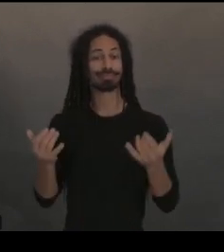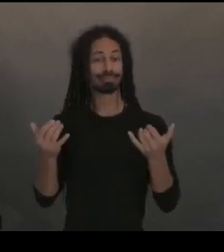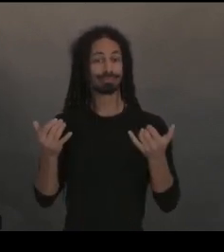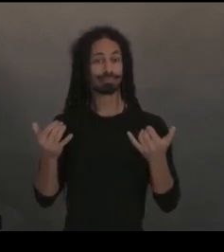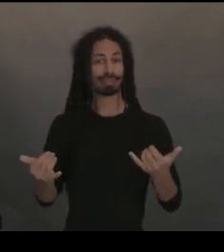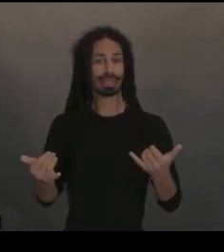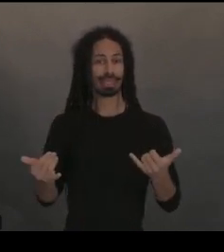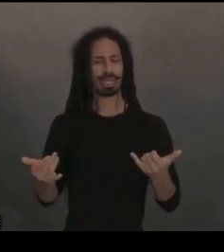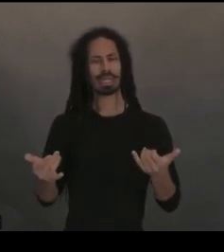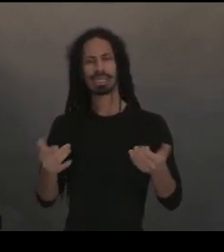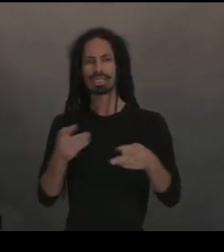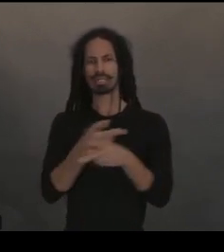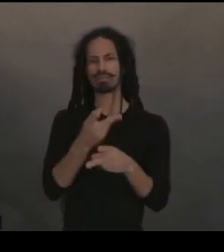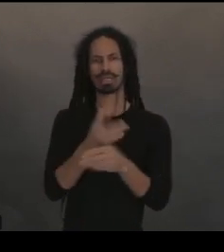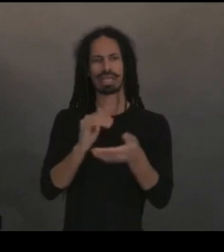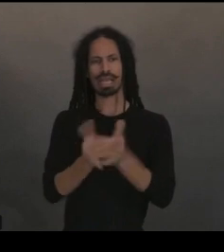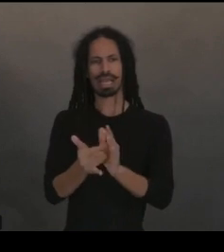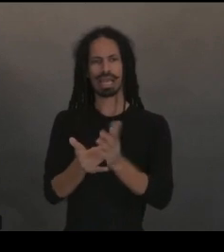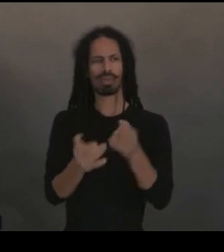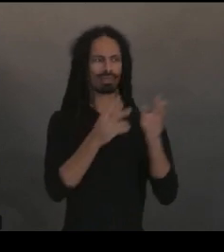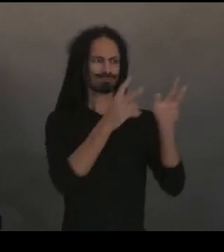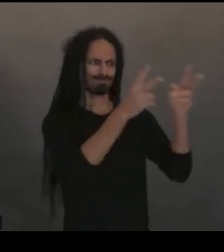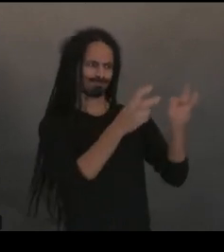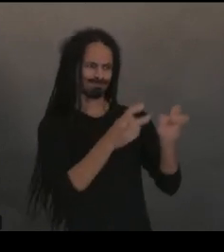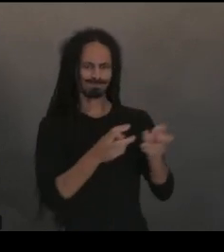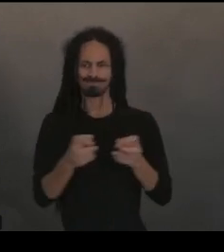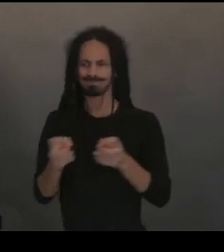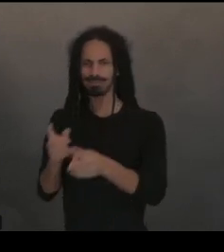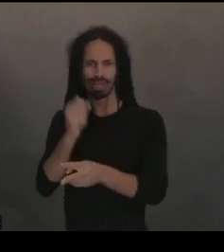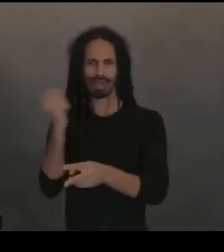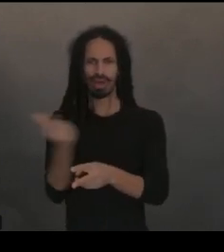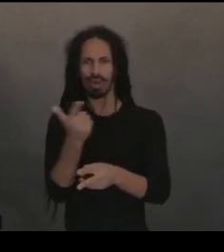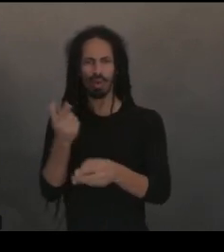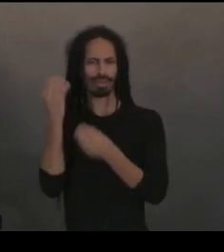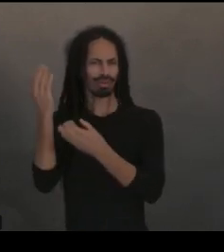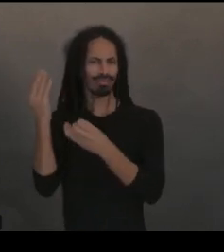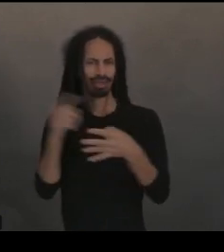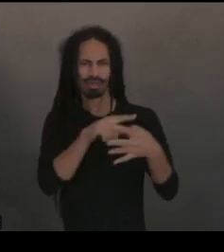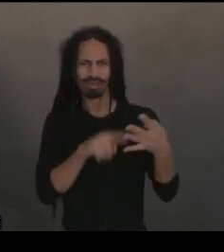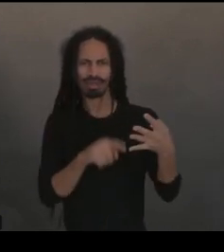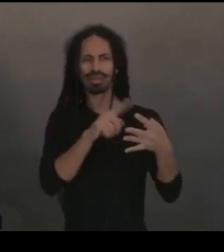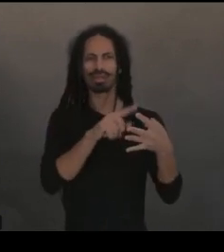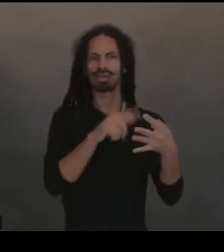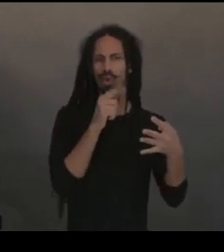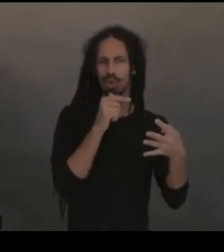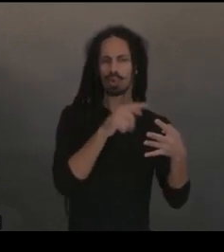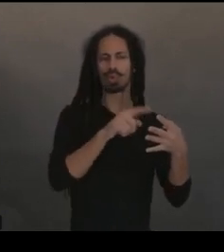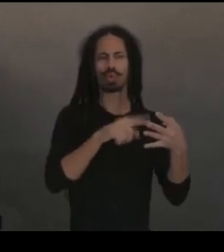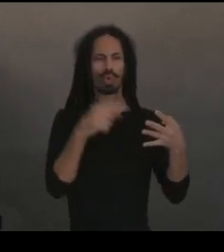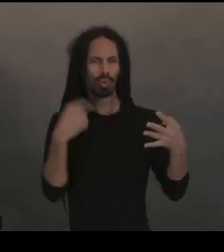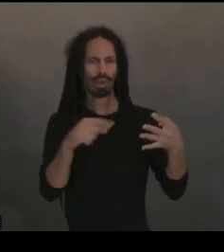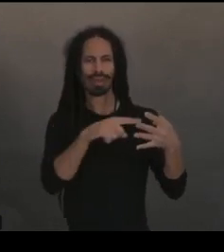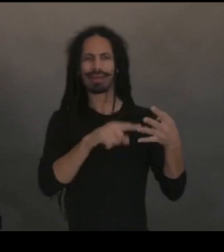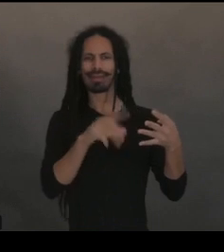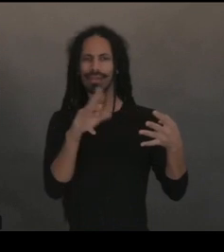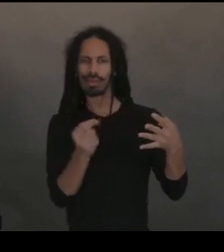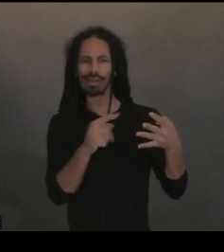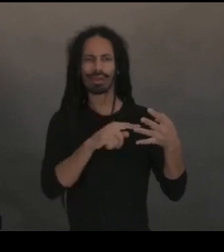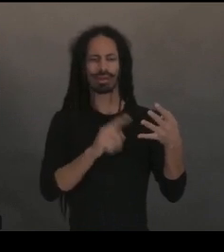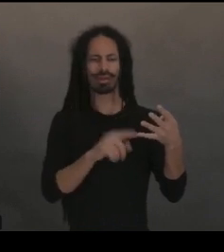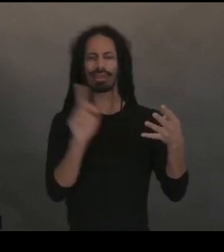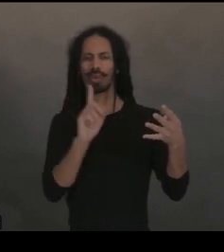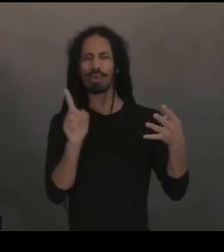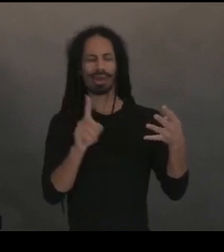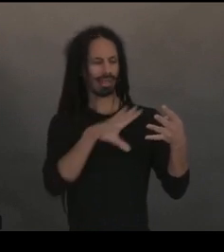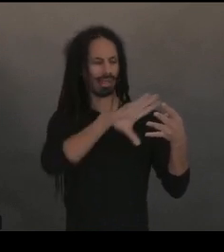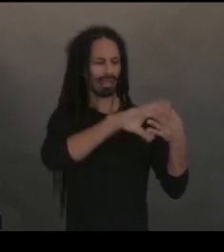this together. So we're going to put together the who, the when, the what, and the where. And I want